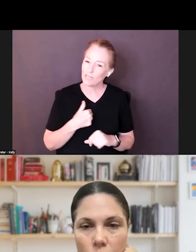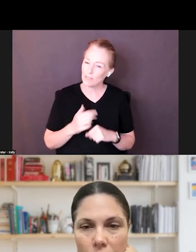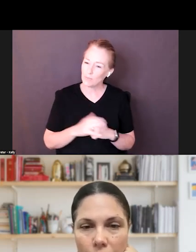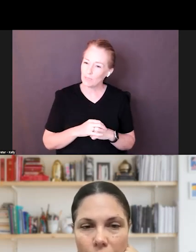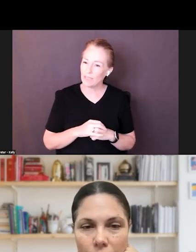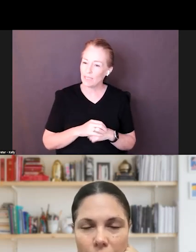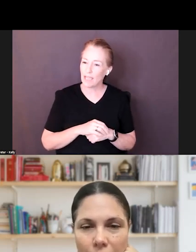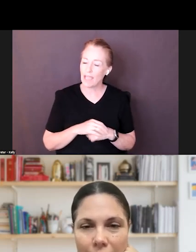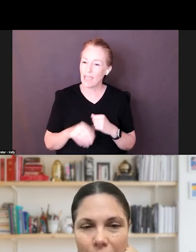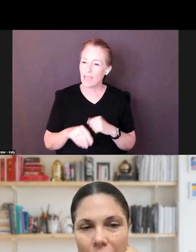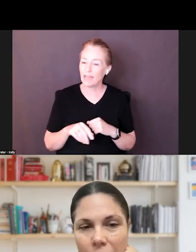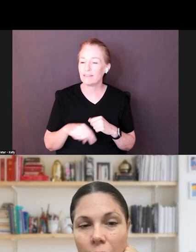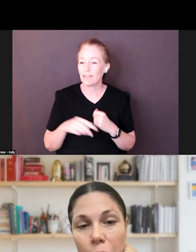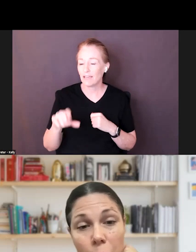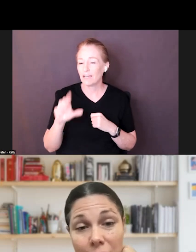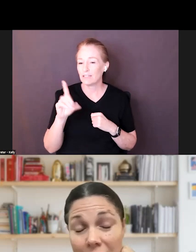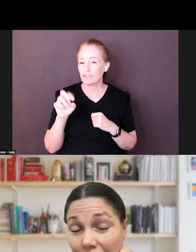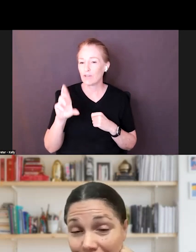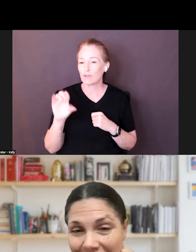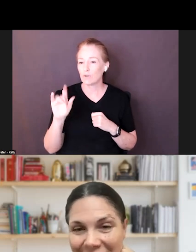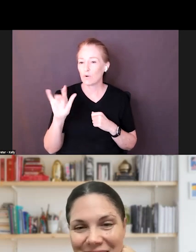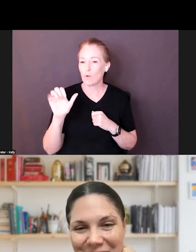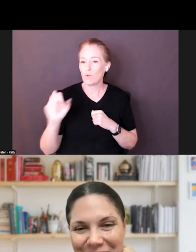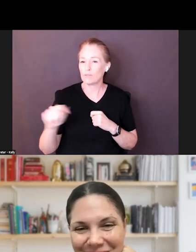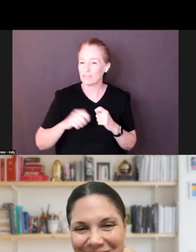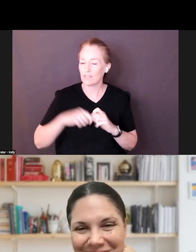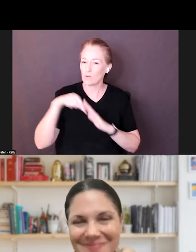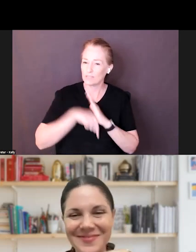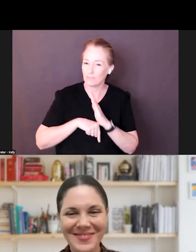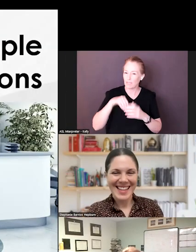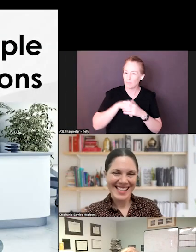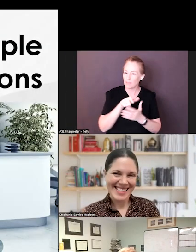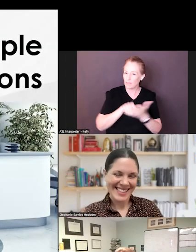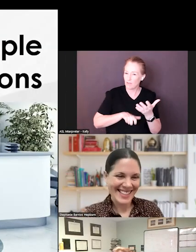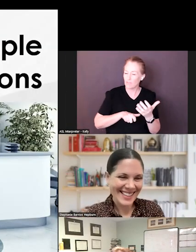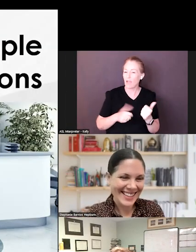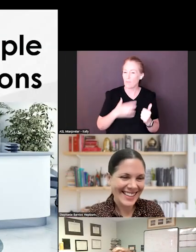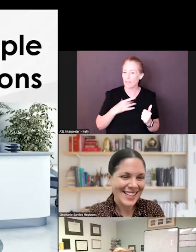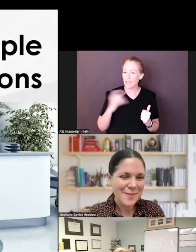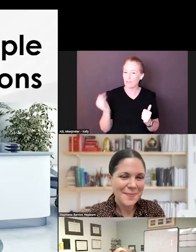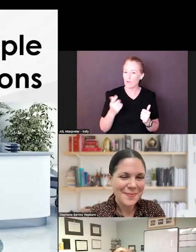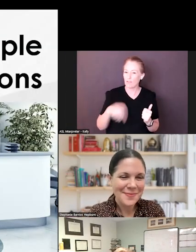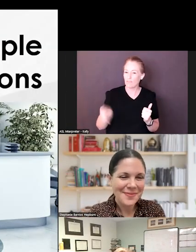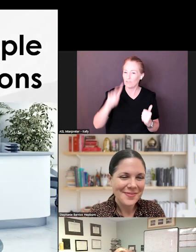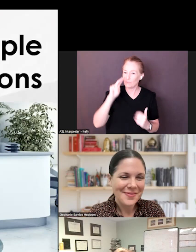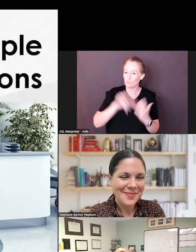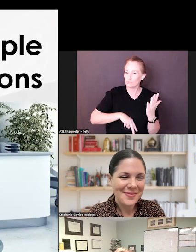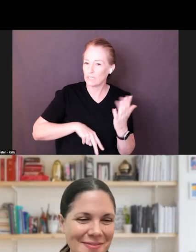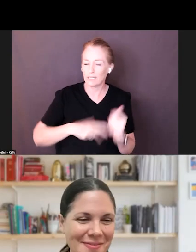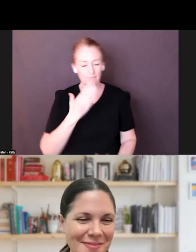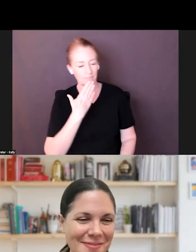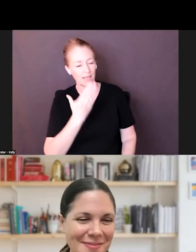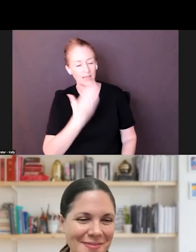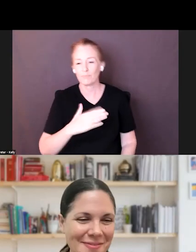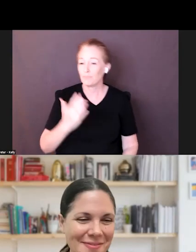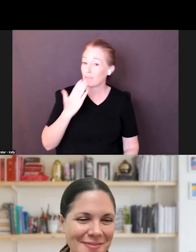out more in the article, and I would love for you all to take a look. Thank you. Thank you. Thanks. Dr. Olson, and